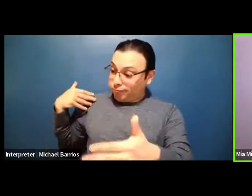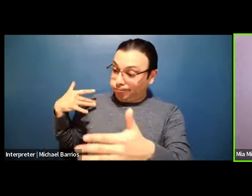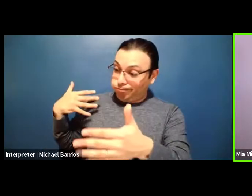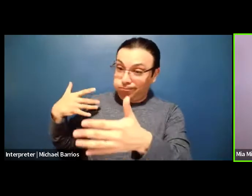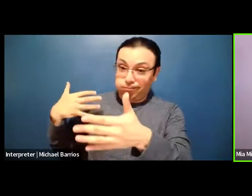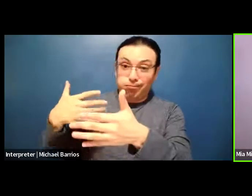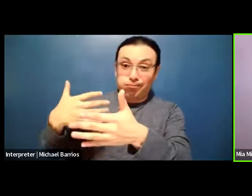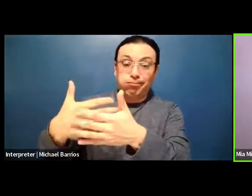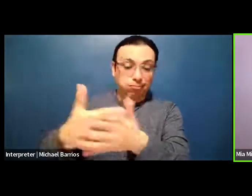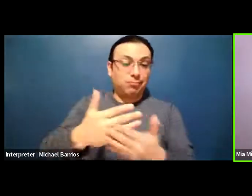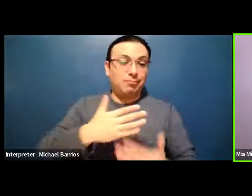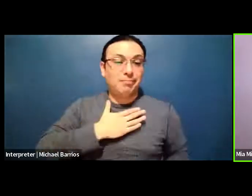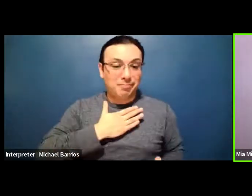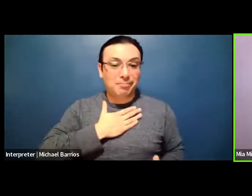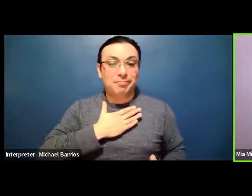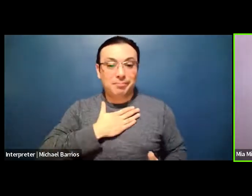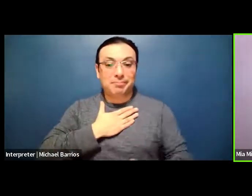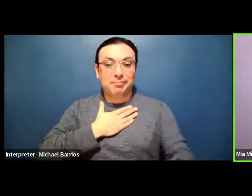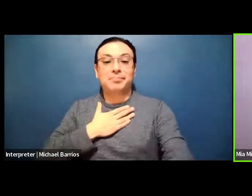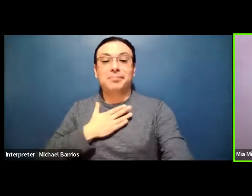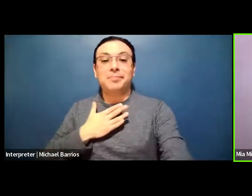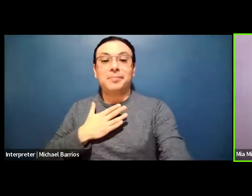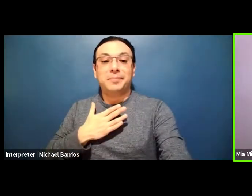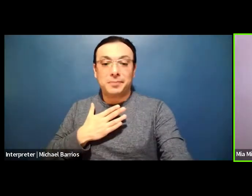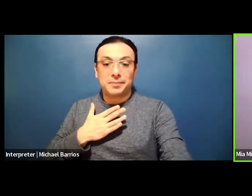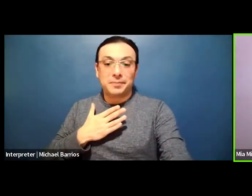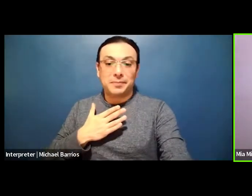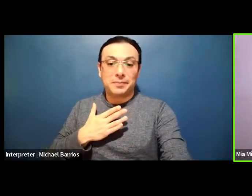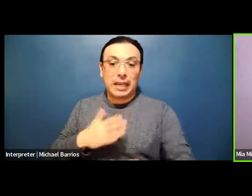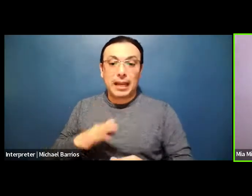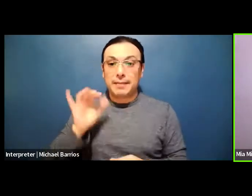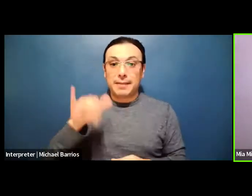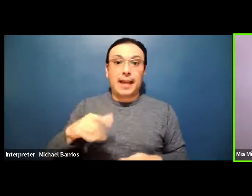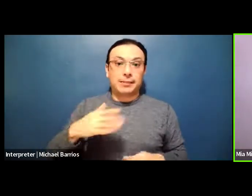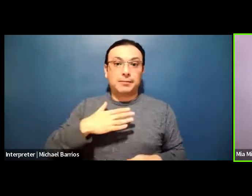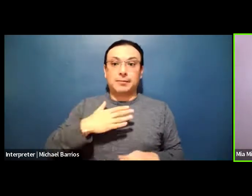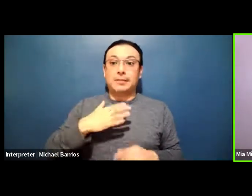and culture that is distinct within the disability community.